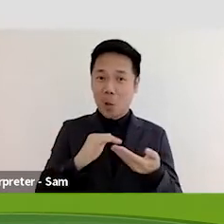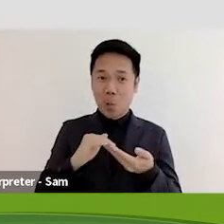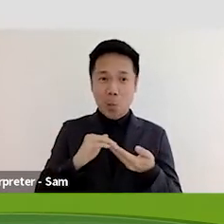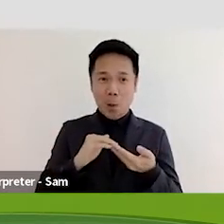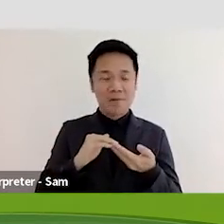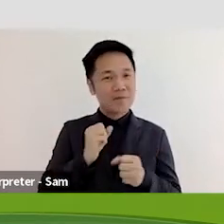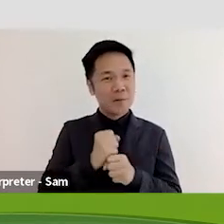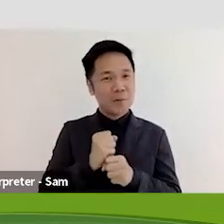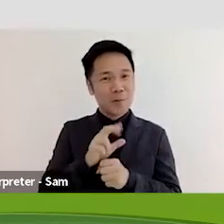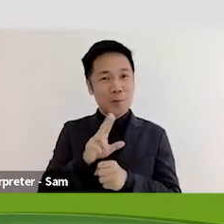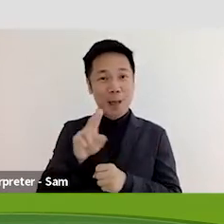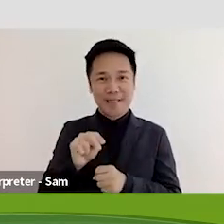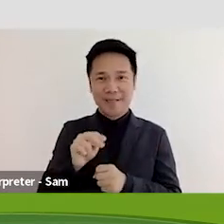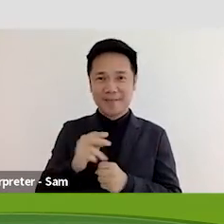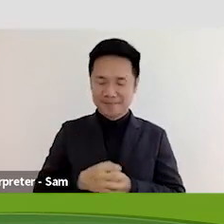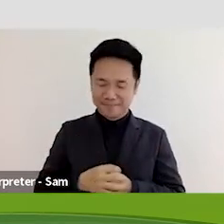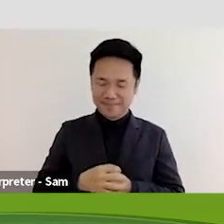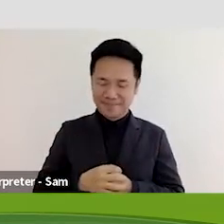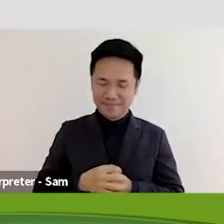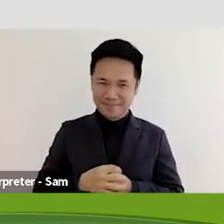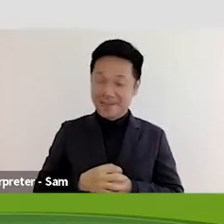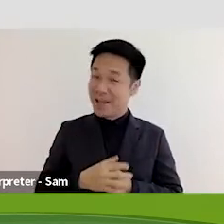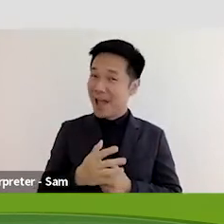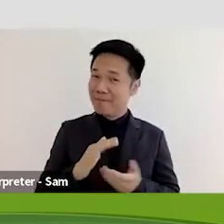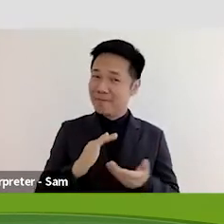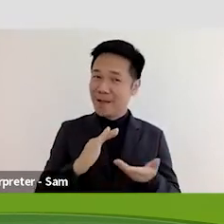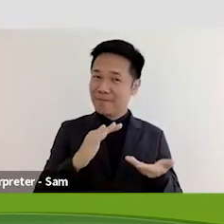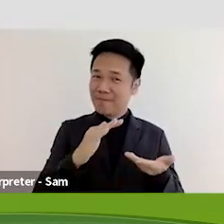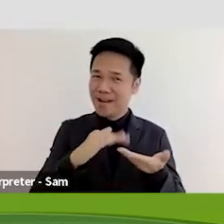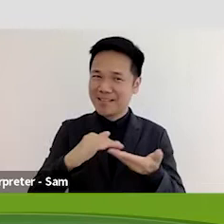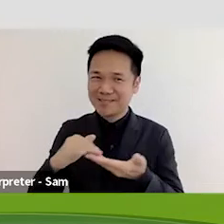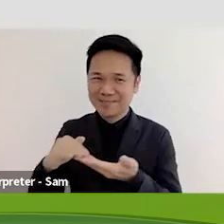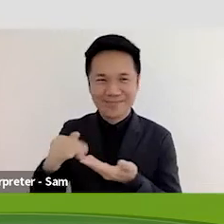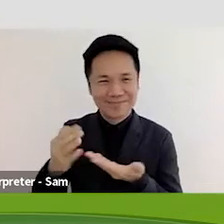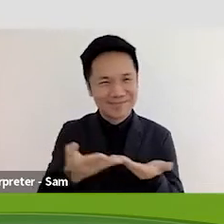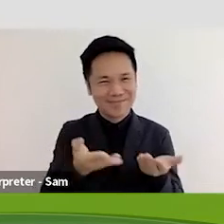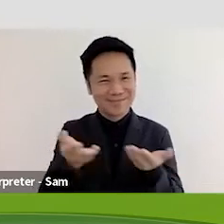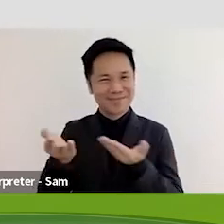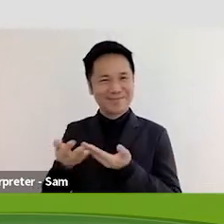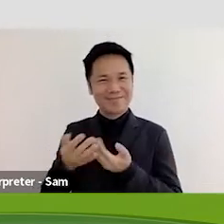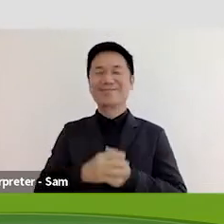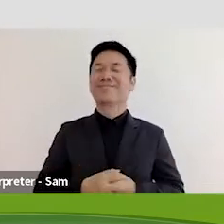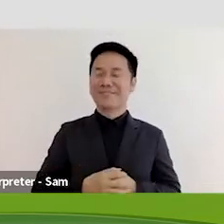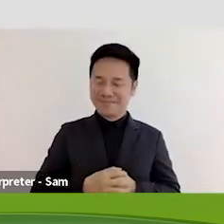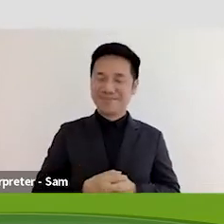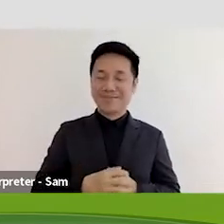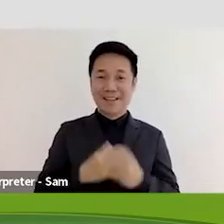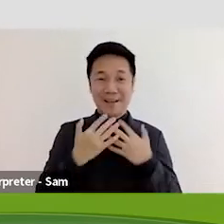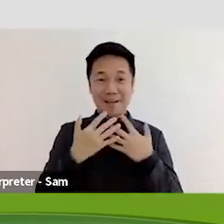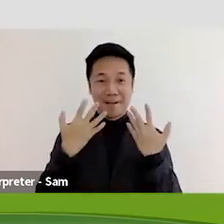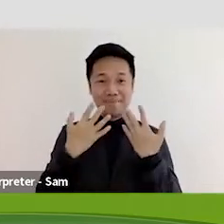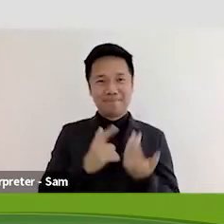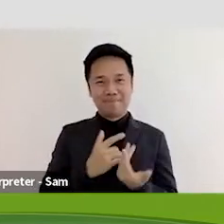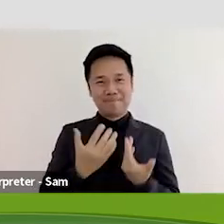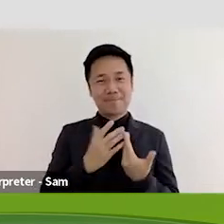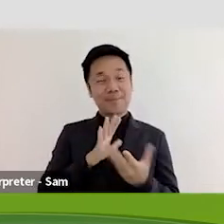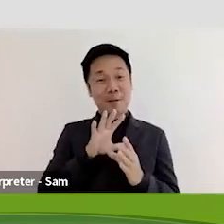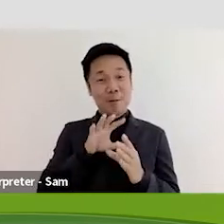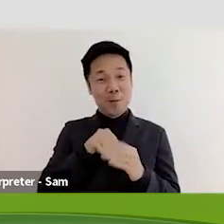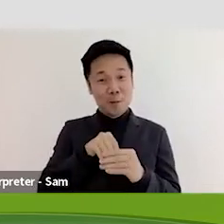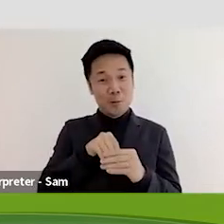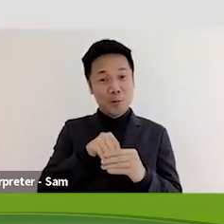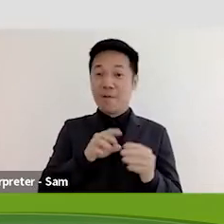Nations family, and friends. It is my distinct pleasure to join you today at the Asia-Pacific